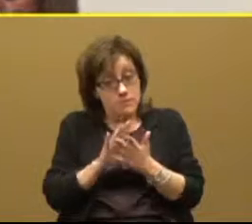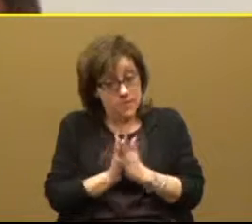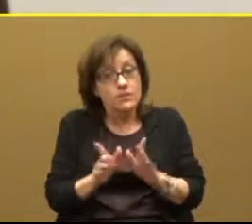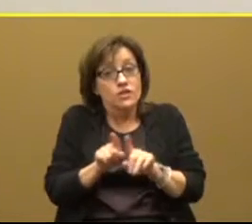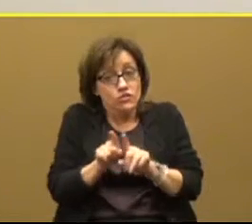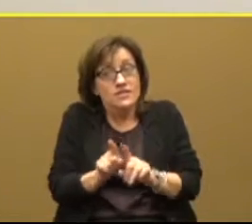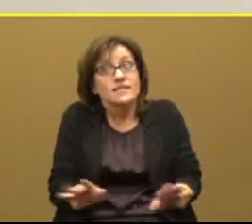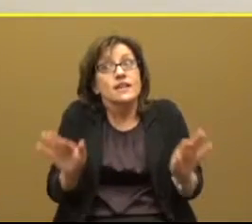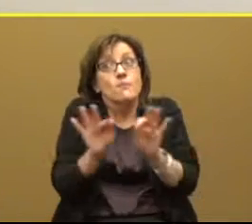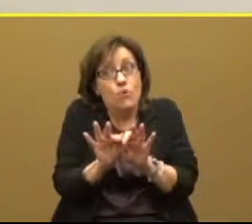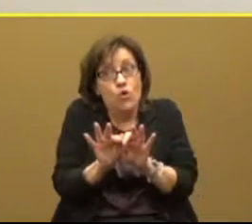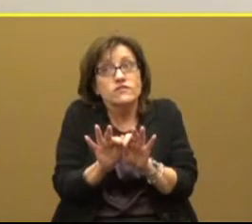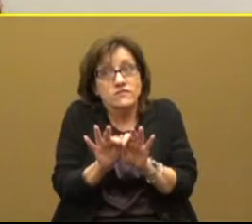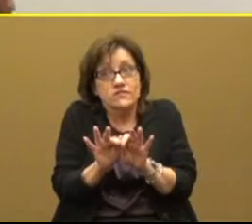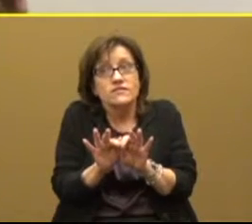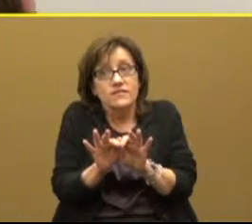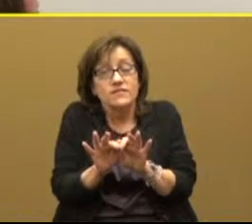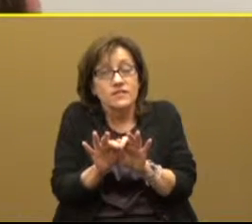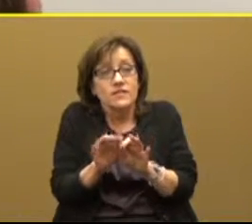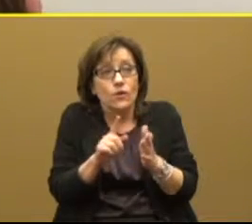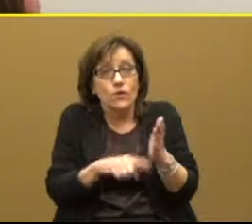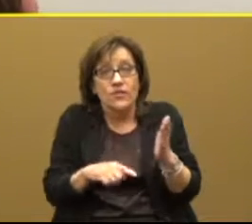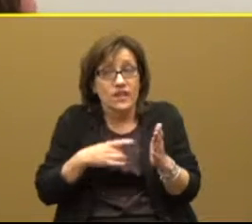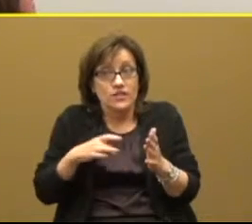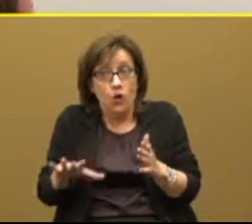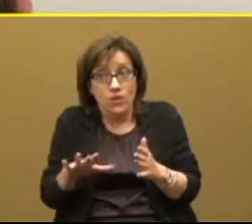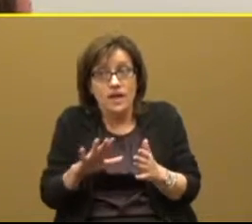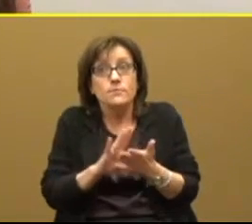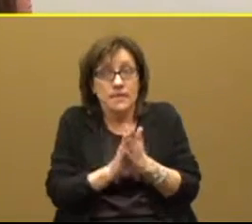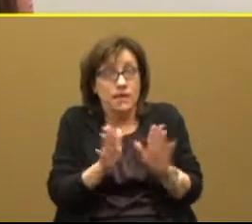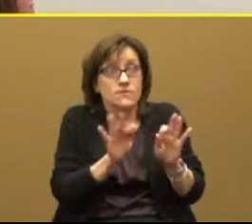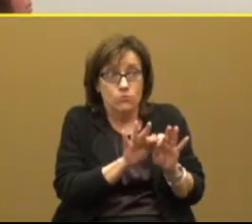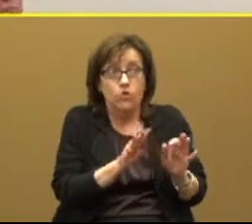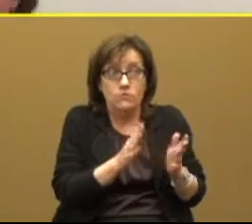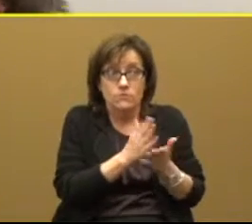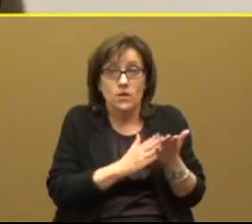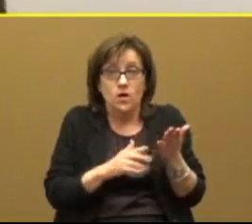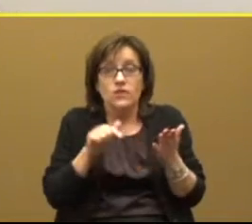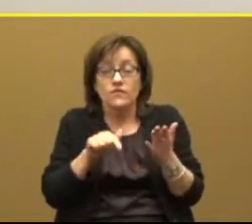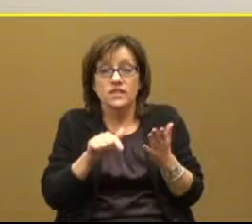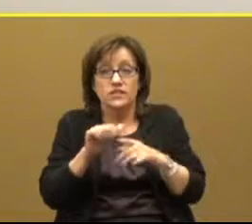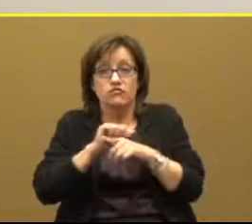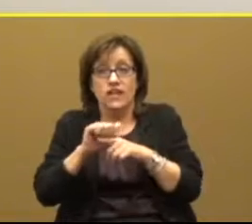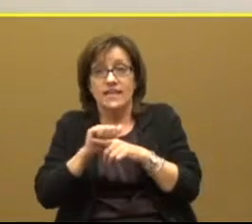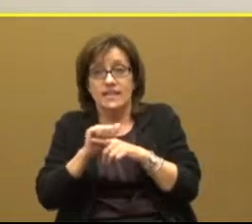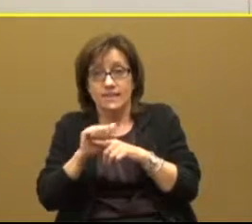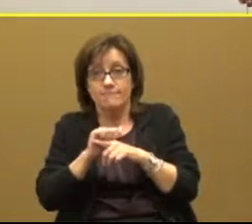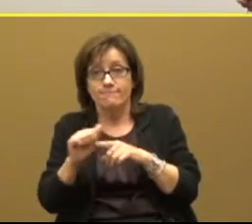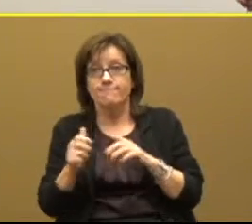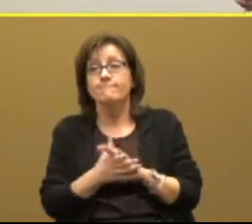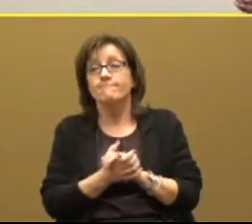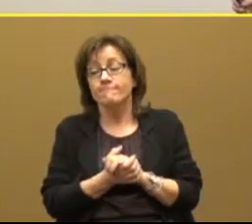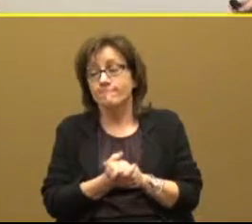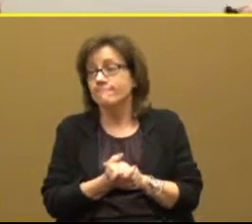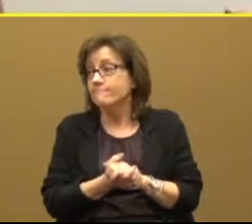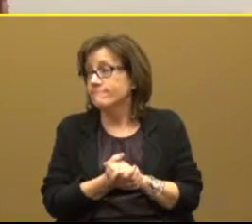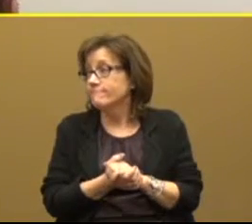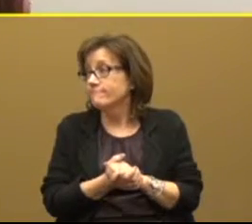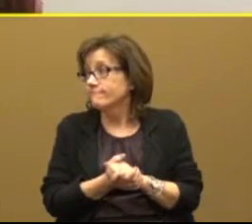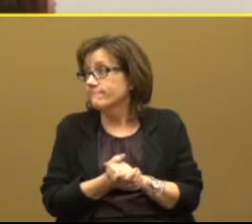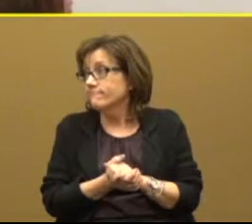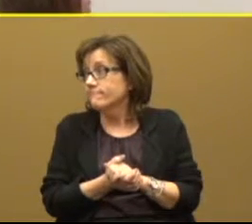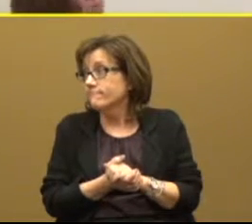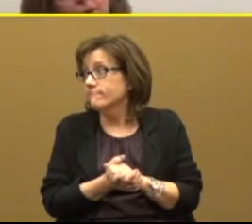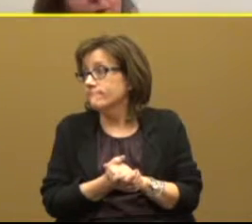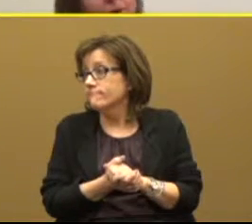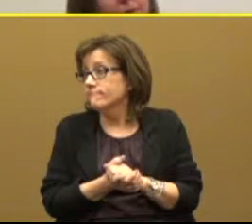the discrimination phase. What they don't like becomes an important component of this training. I'm going to flip you